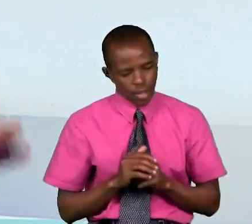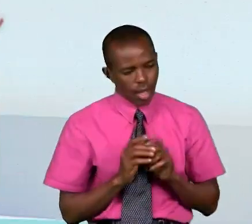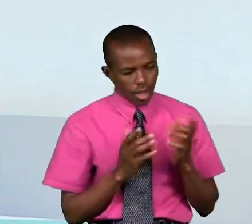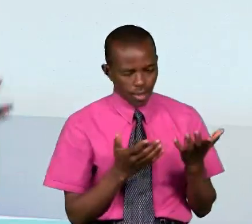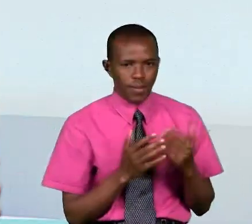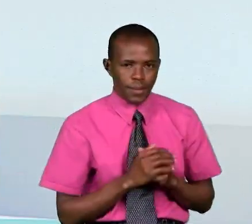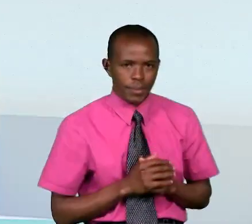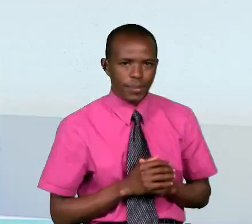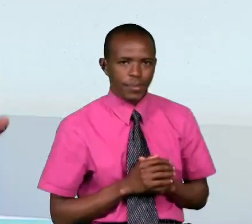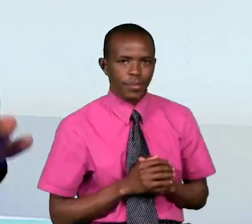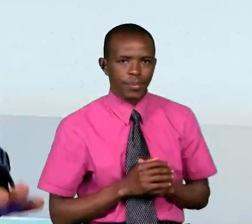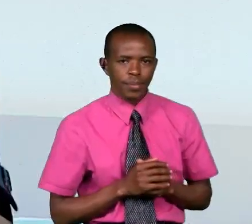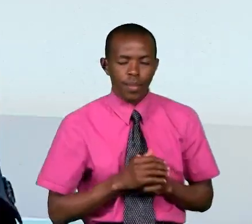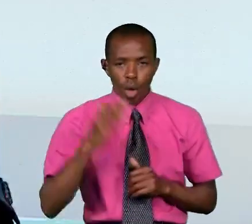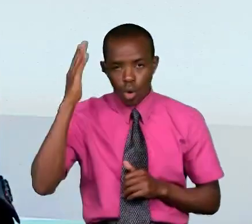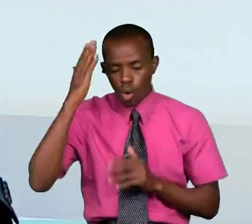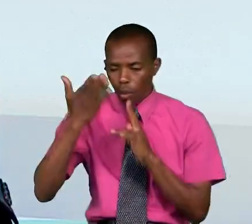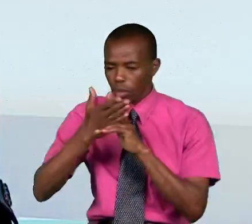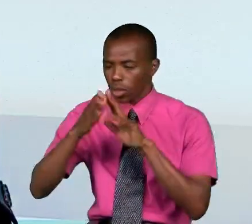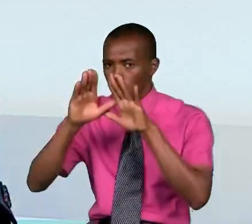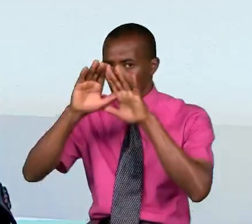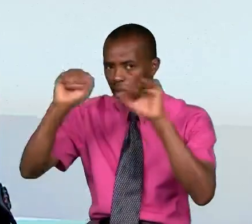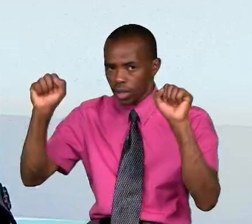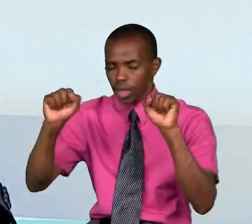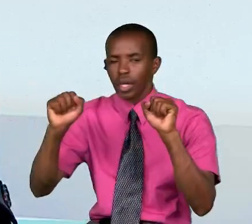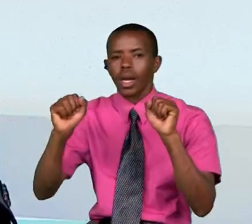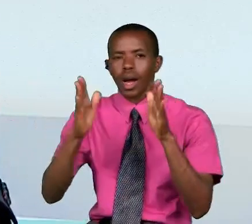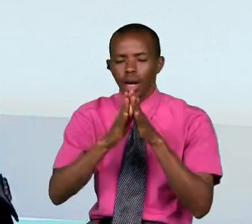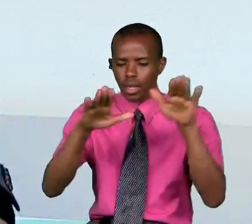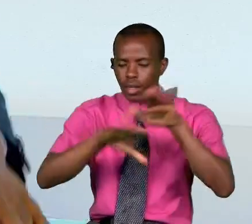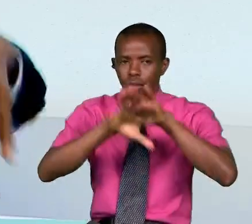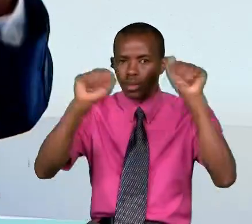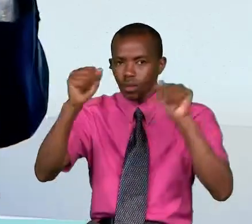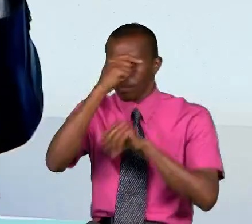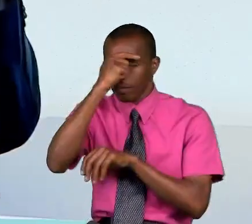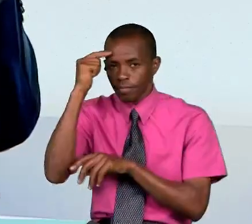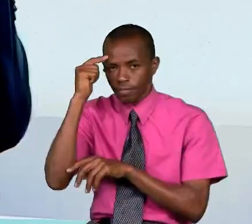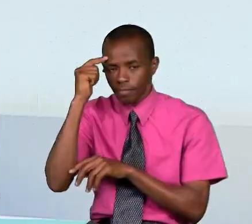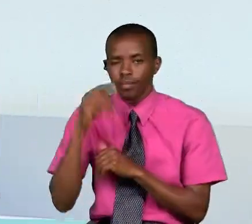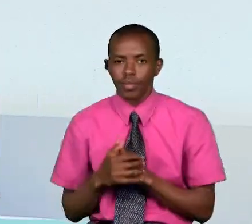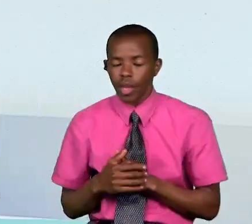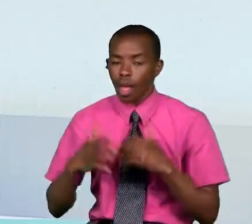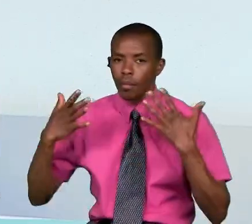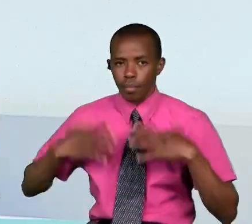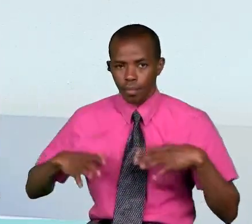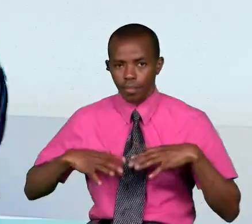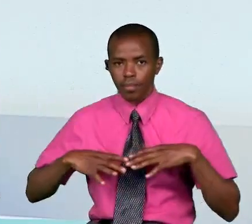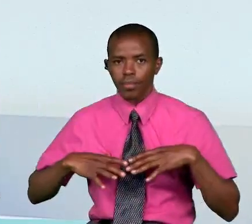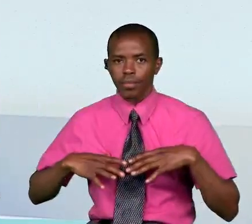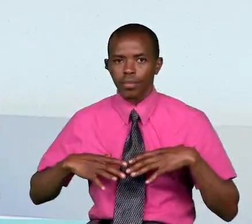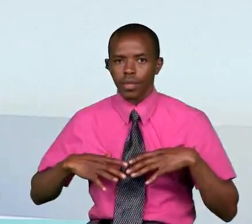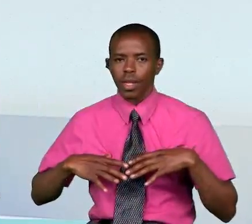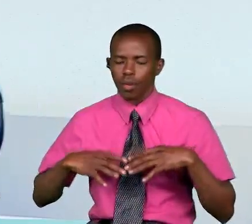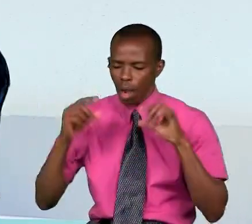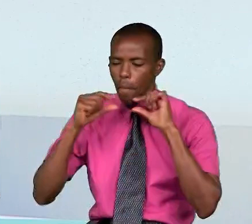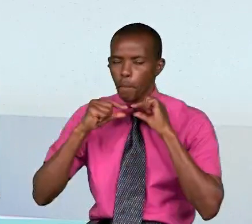I'm coming to that. You know, between the president and the deputy president, because as a people, as a